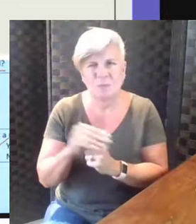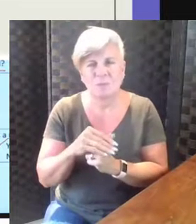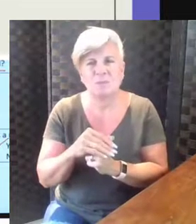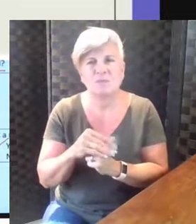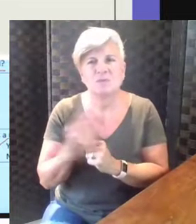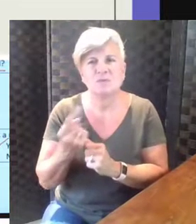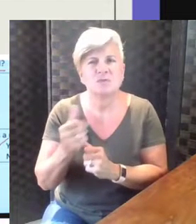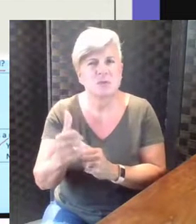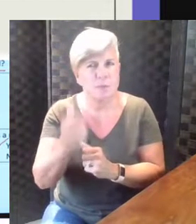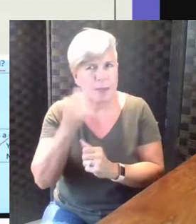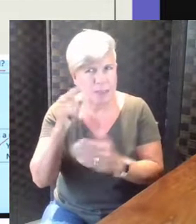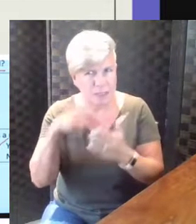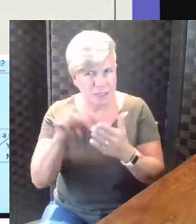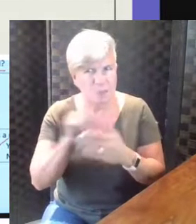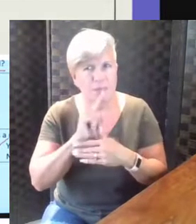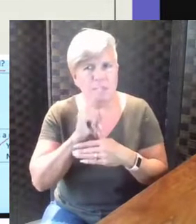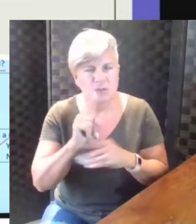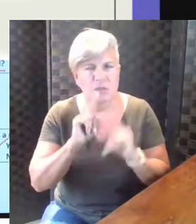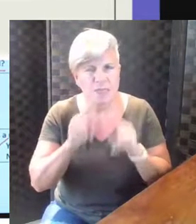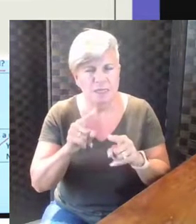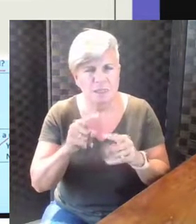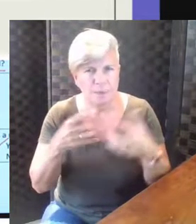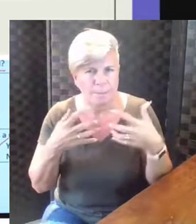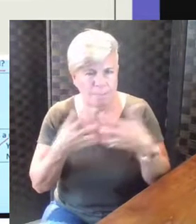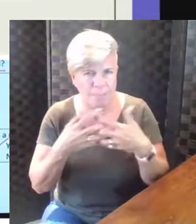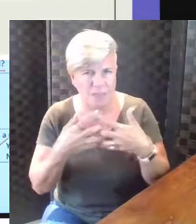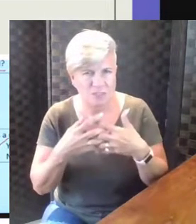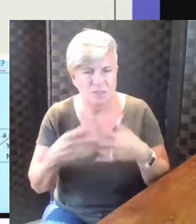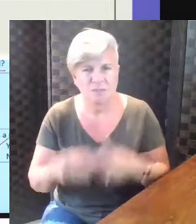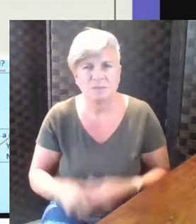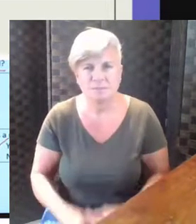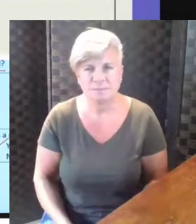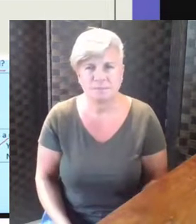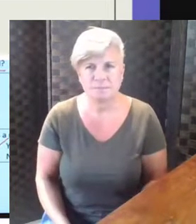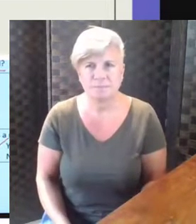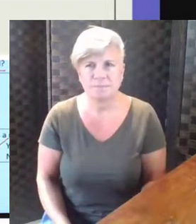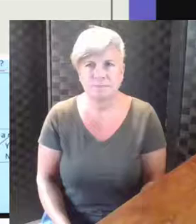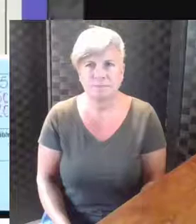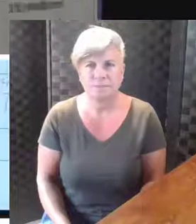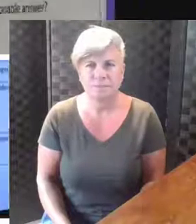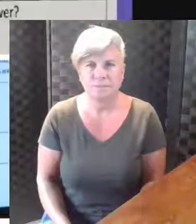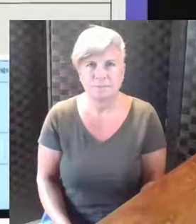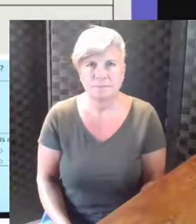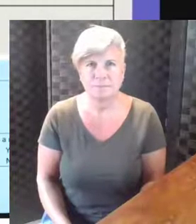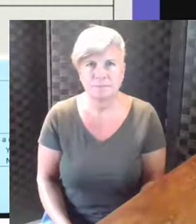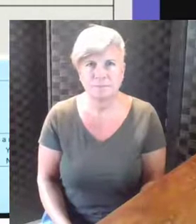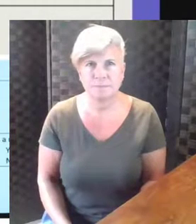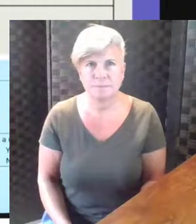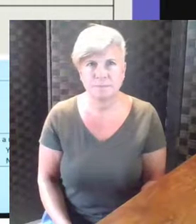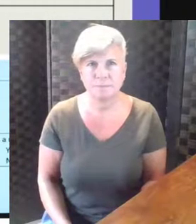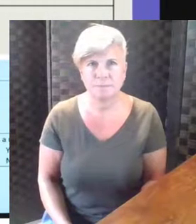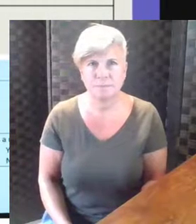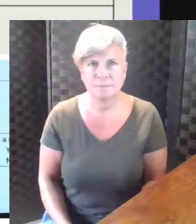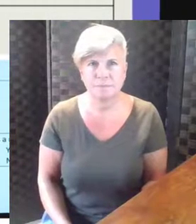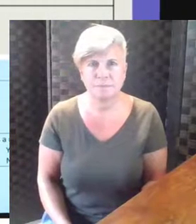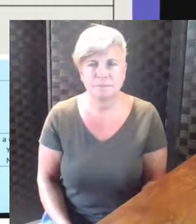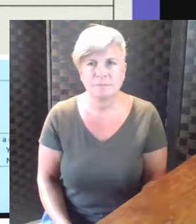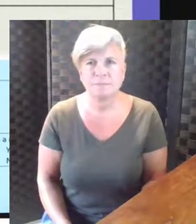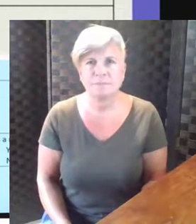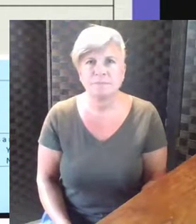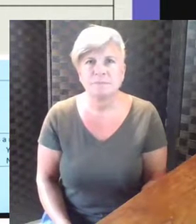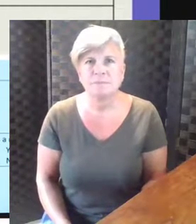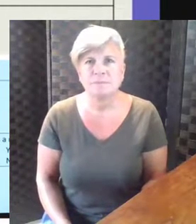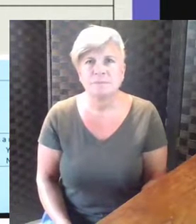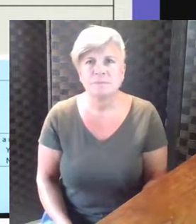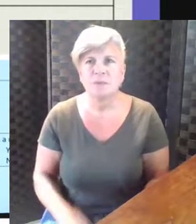No, so just go back and check and make sure our answer fits when you get done solving a problem. All right, we are